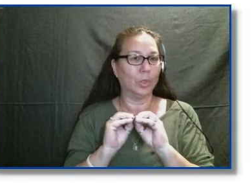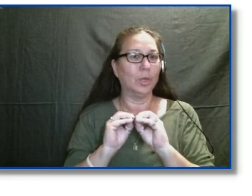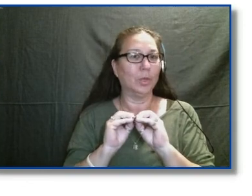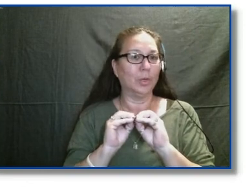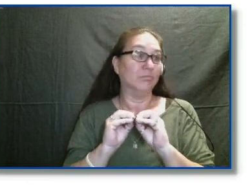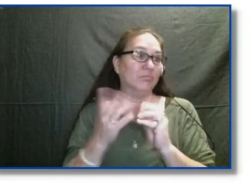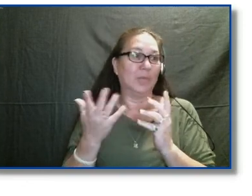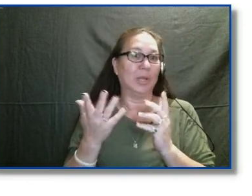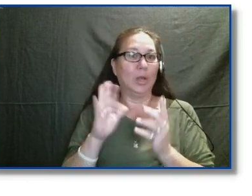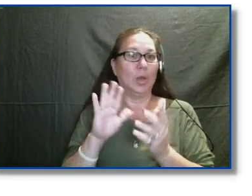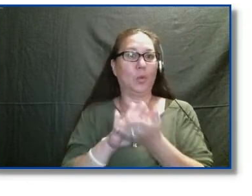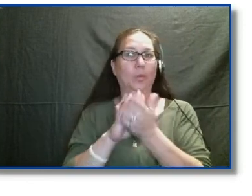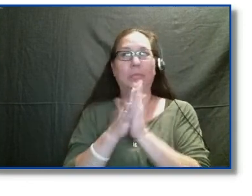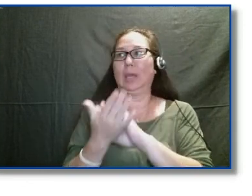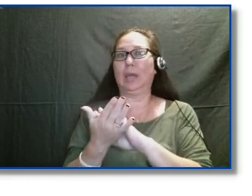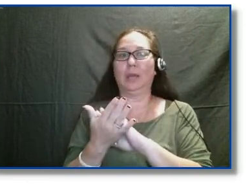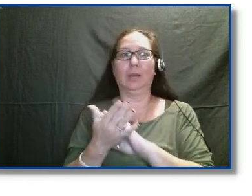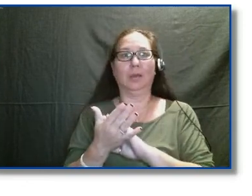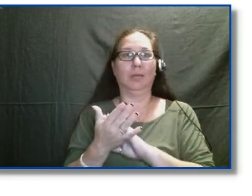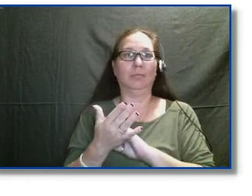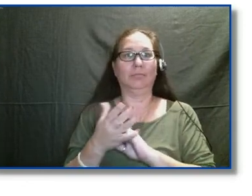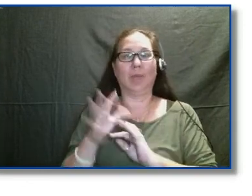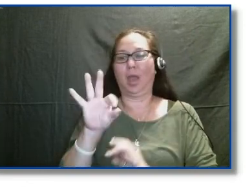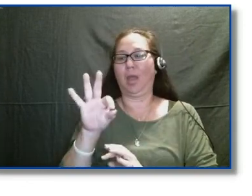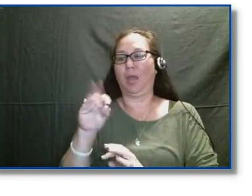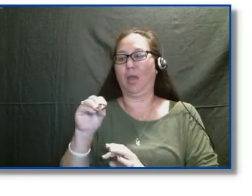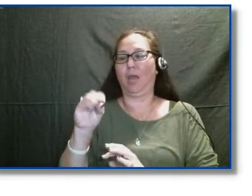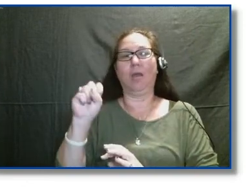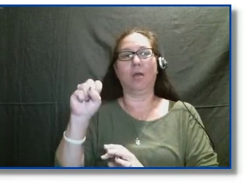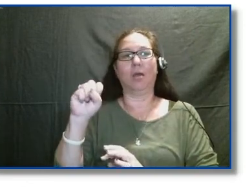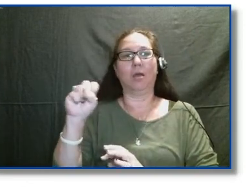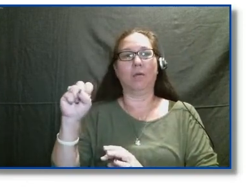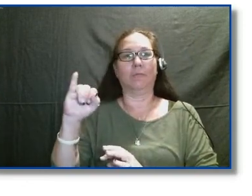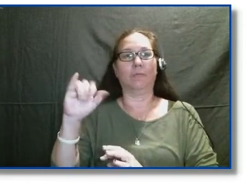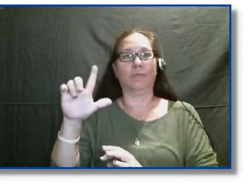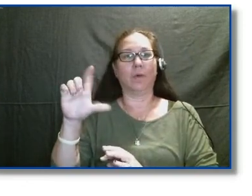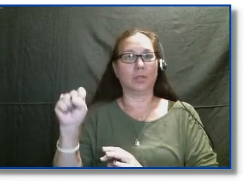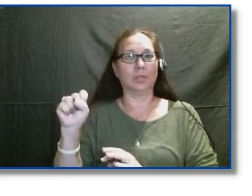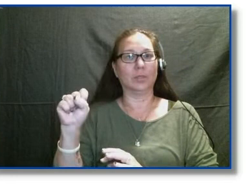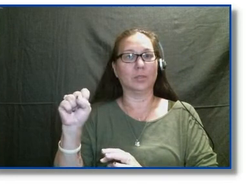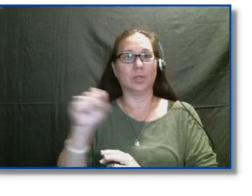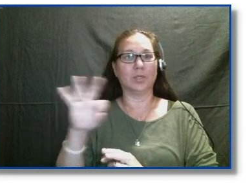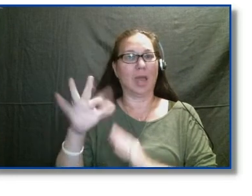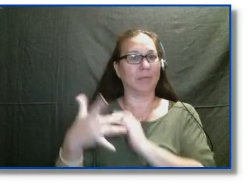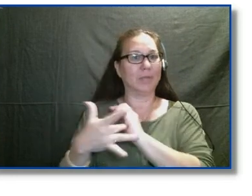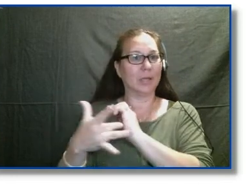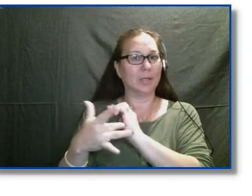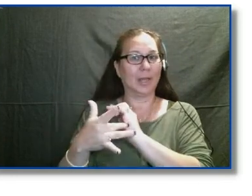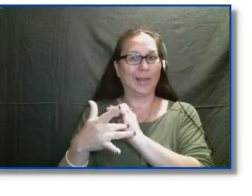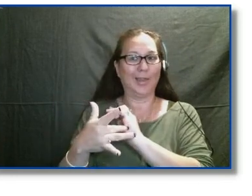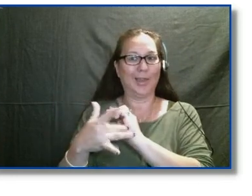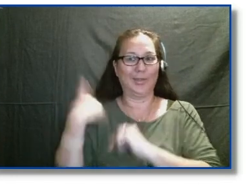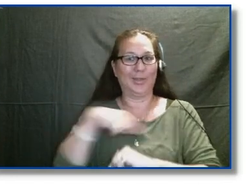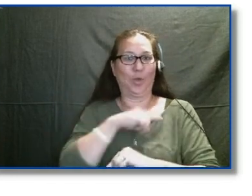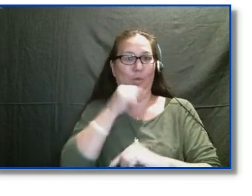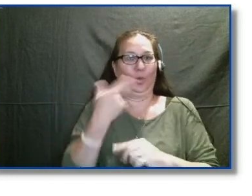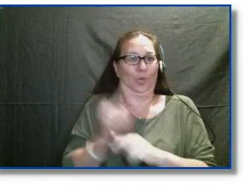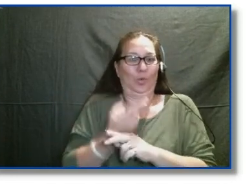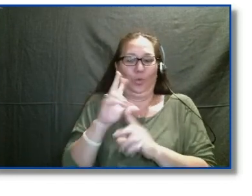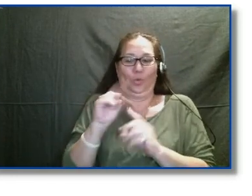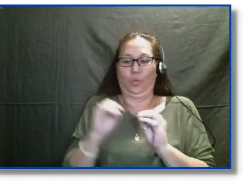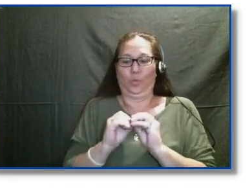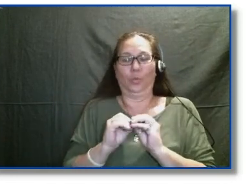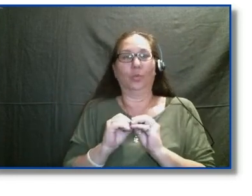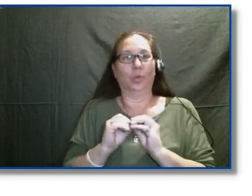these signatures will be fossils of technology no longer in use. And so I'm interested in how a form